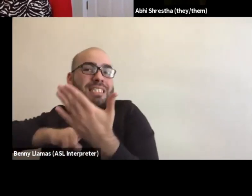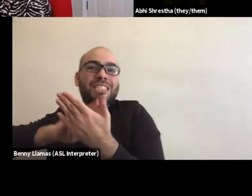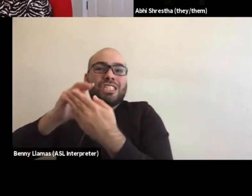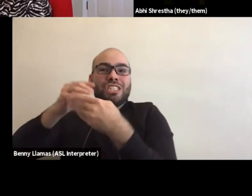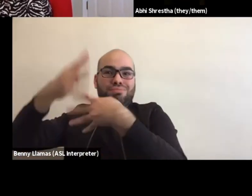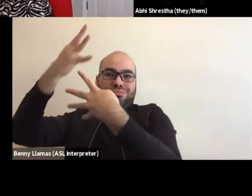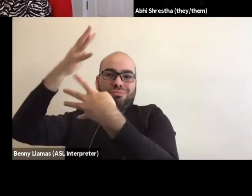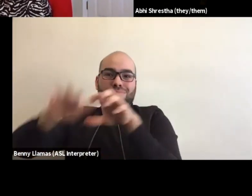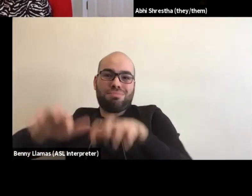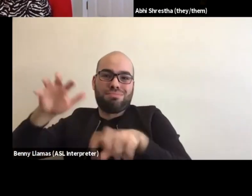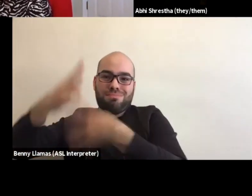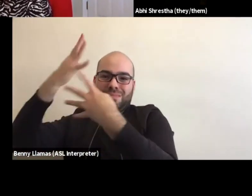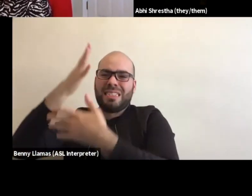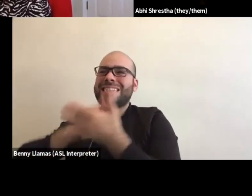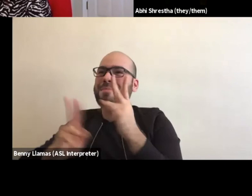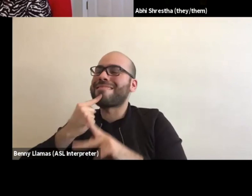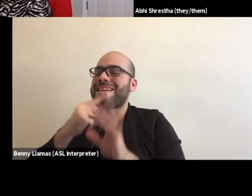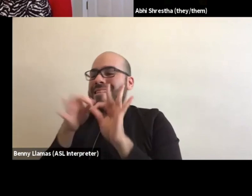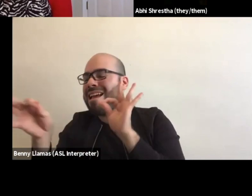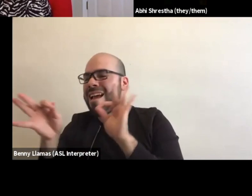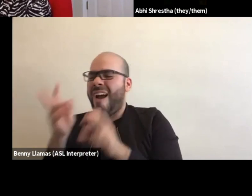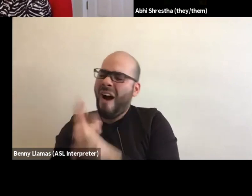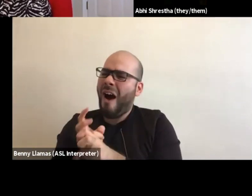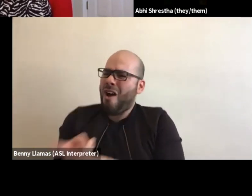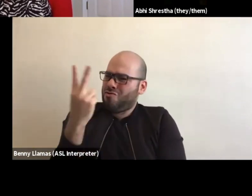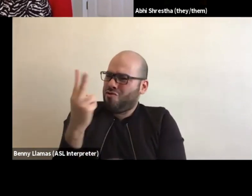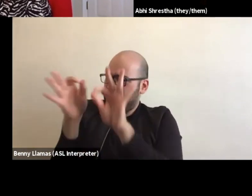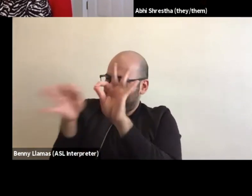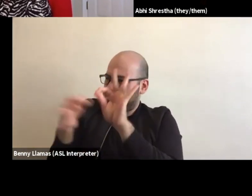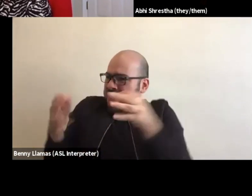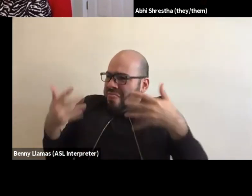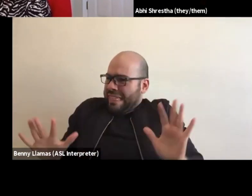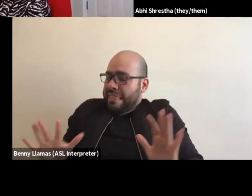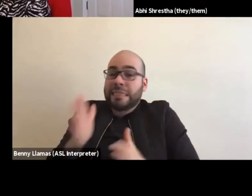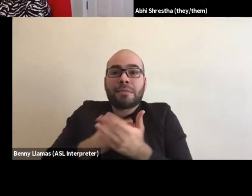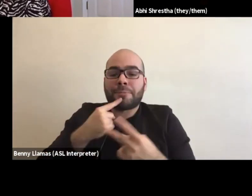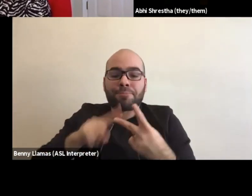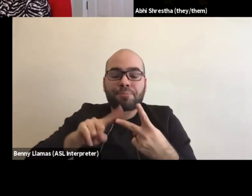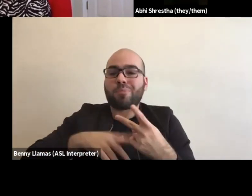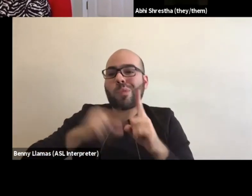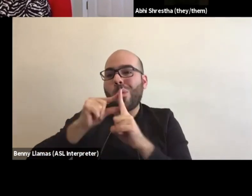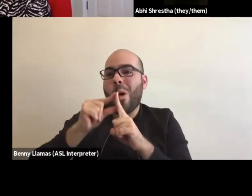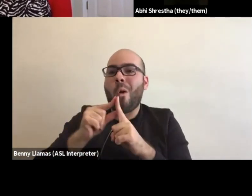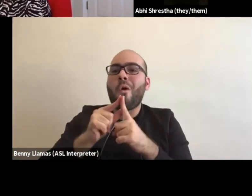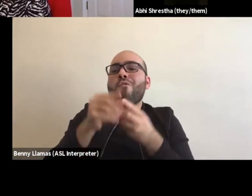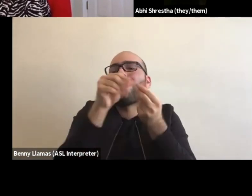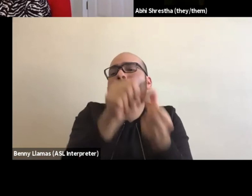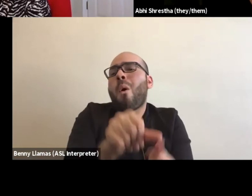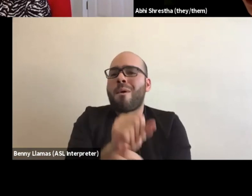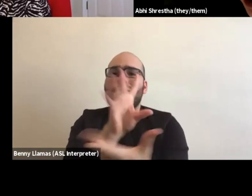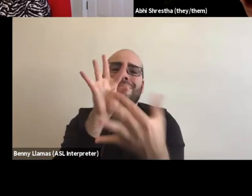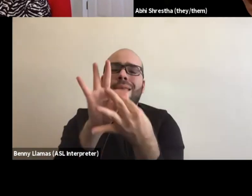I only got 2 lines. Yeah. Some folks said my words, flowing, connected, powerful. Repetition of certain words show